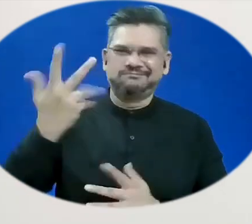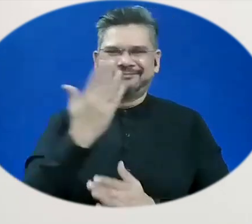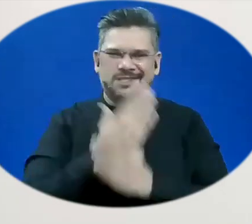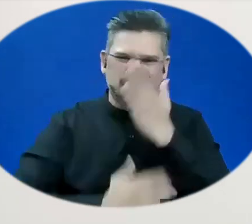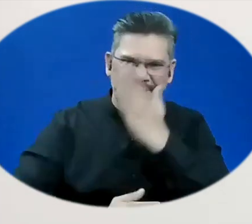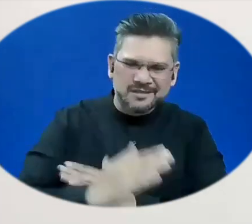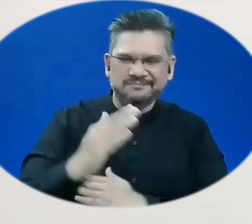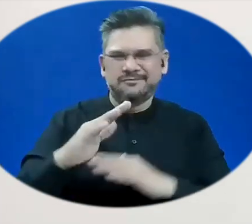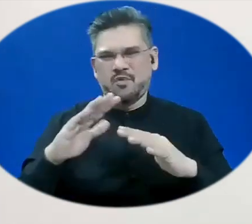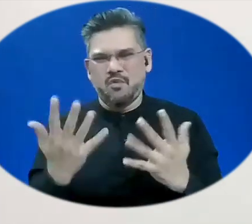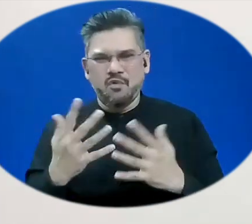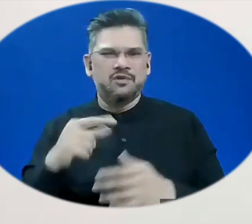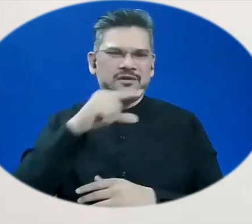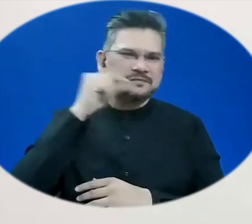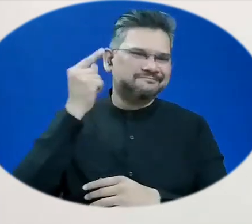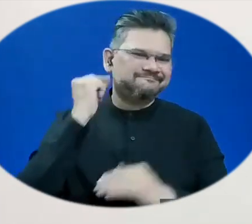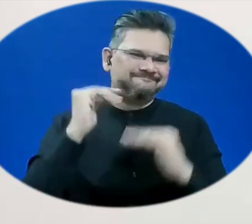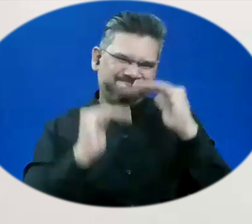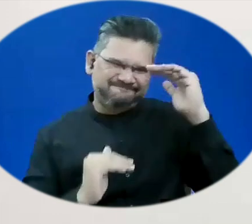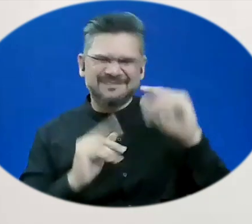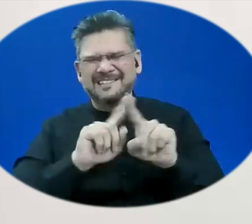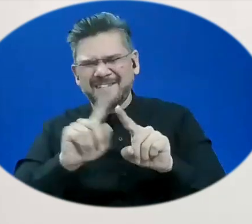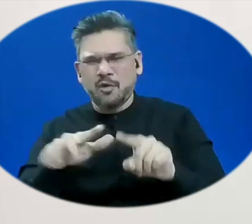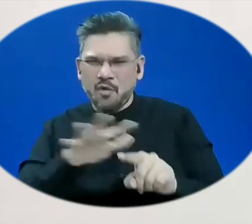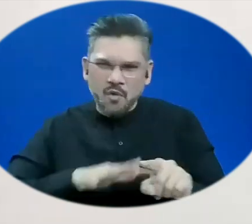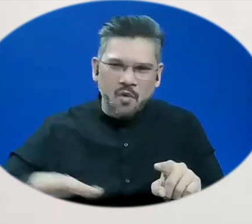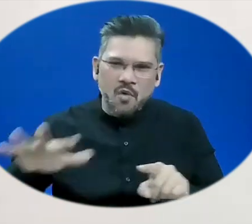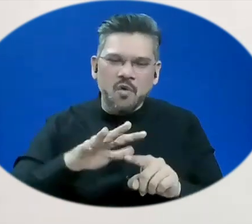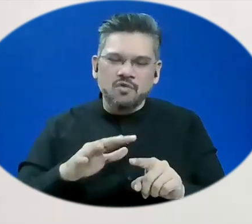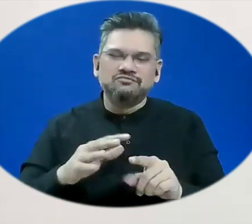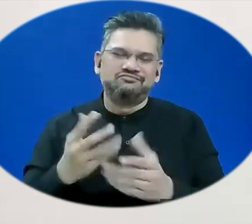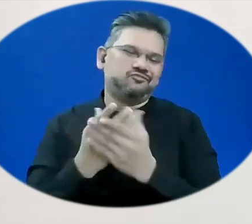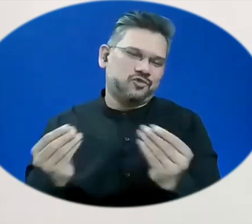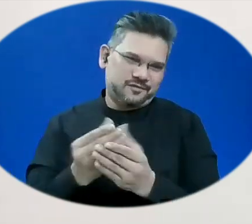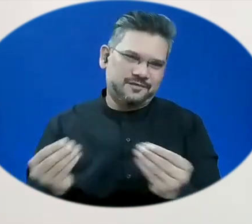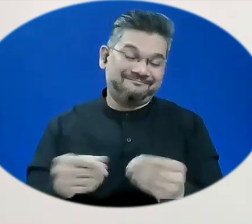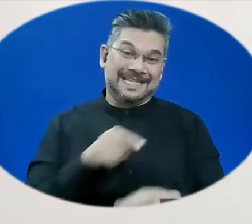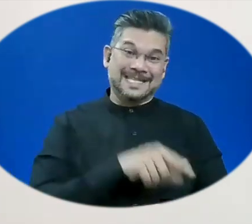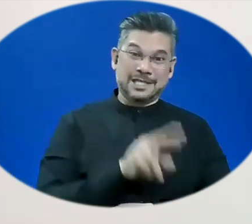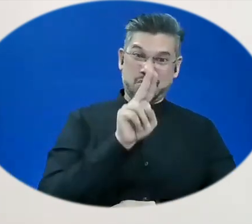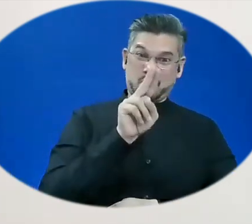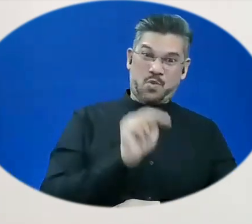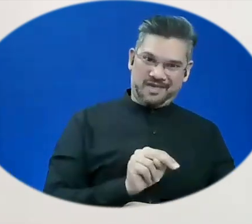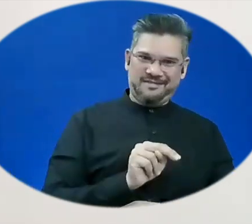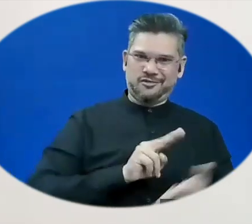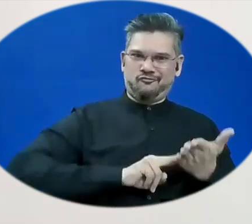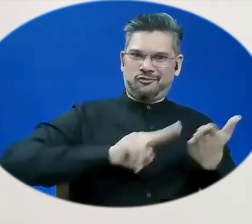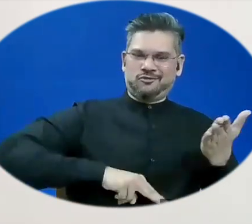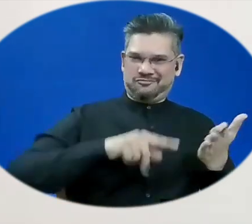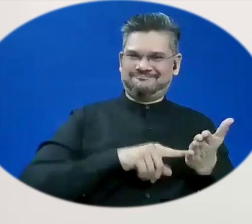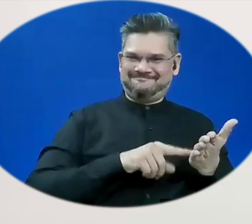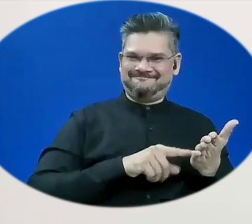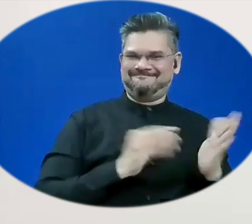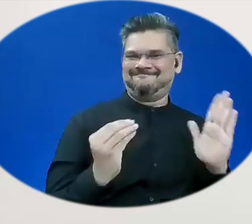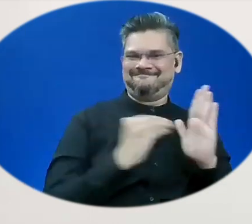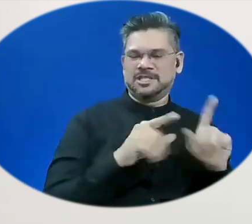rights. These are the issues included in the UN resolution that proclaims October 29th